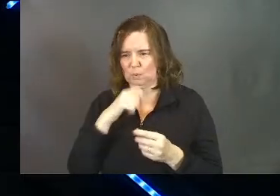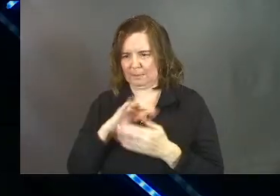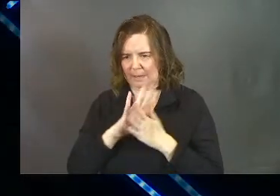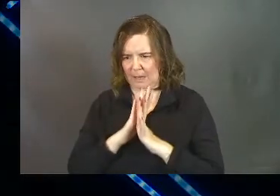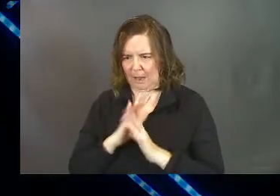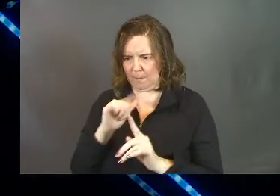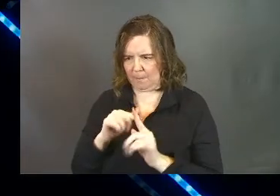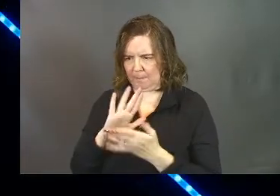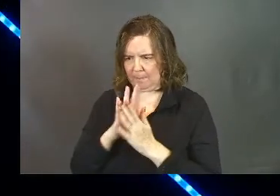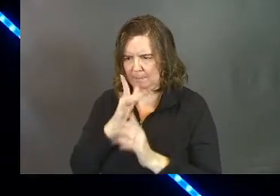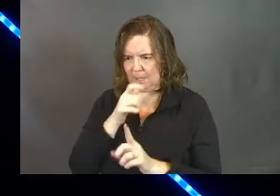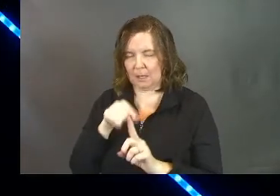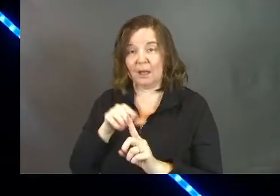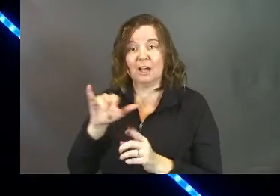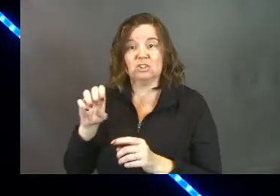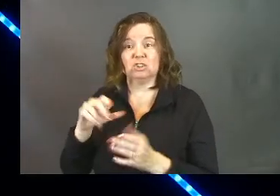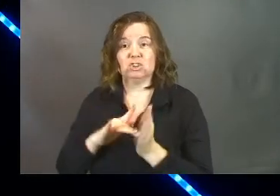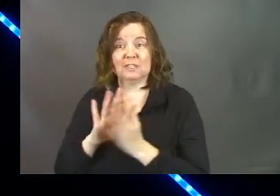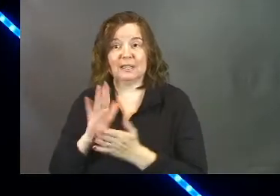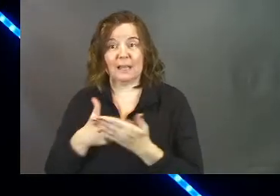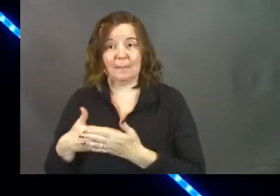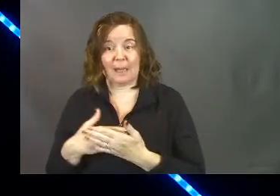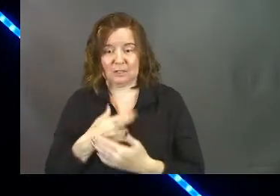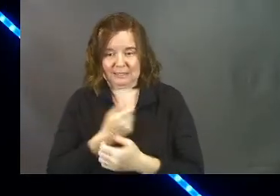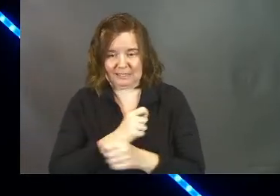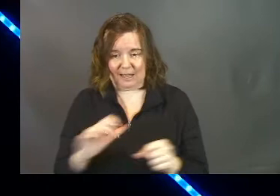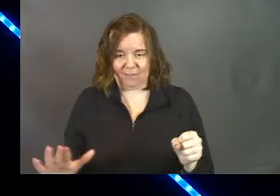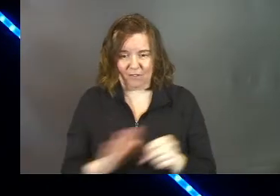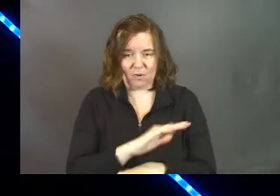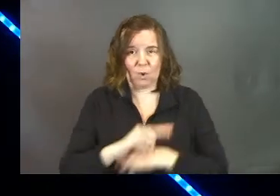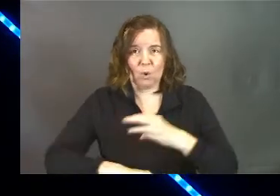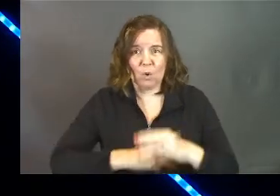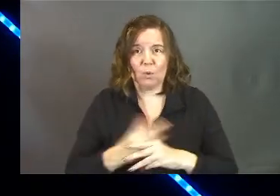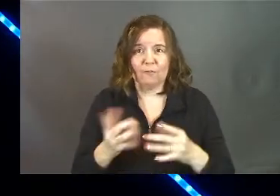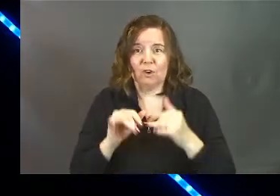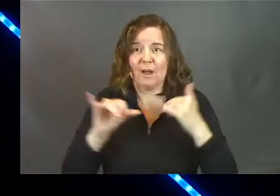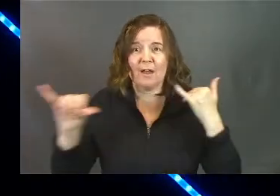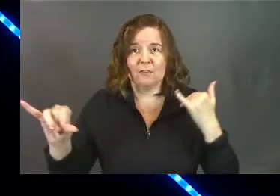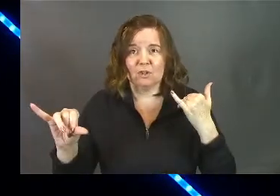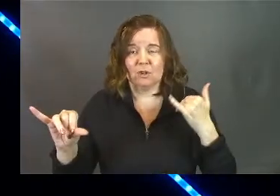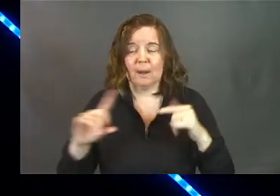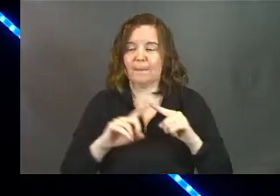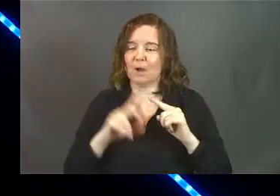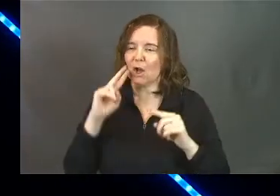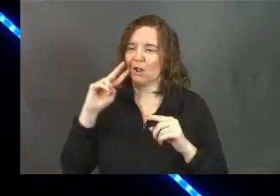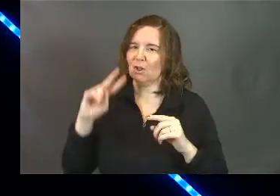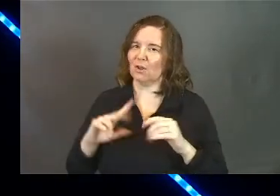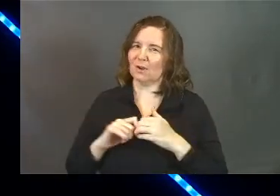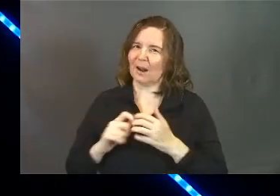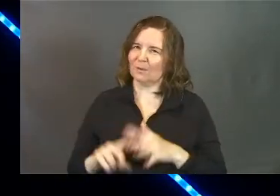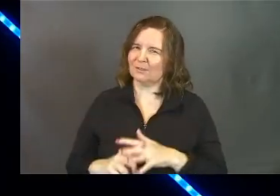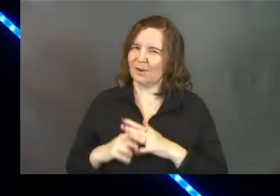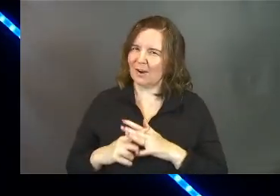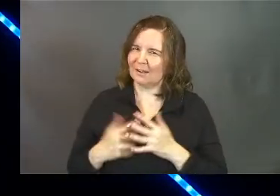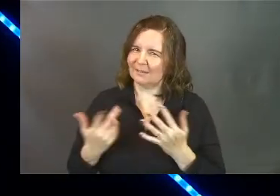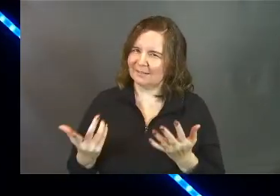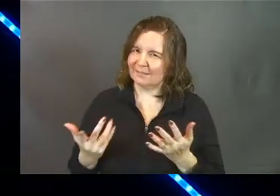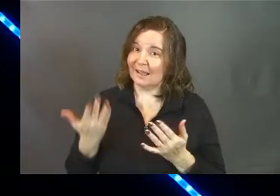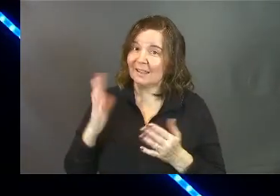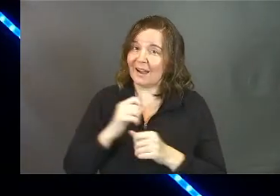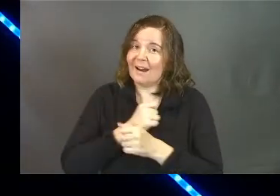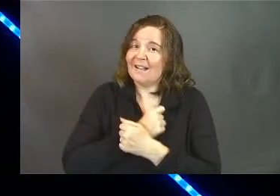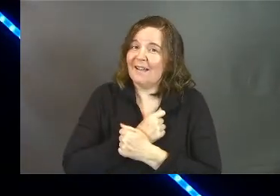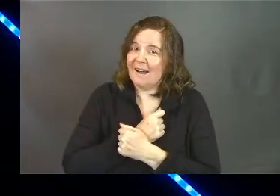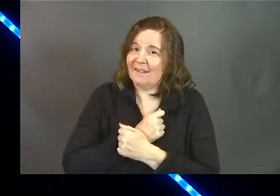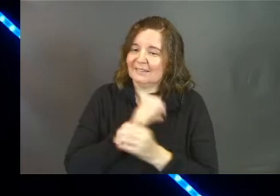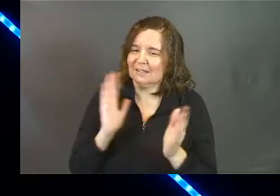gonna be? And here's Jesus, this baby. He's gonna save the entire world forever. But look at how it started. God